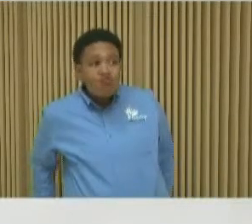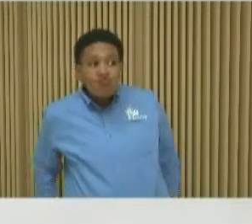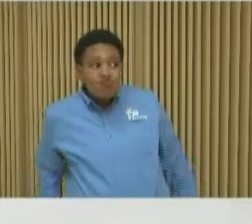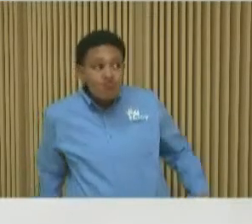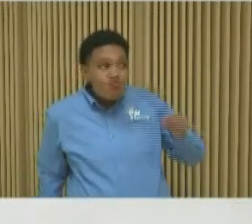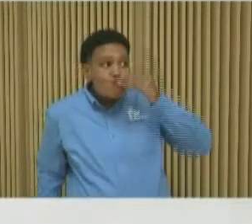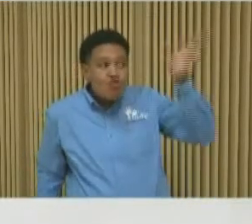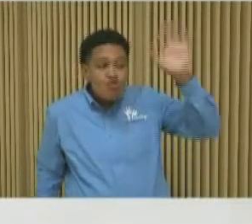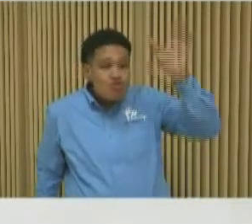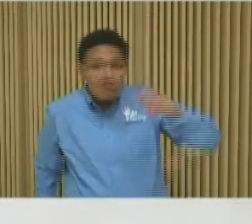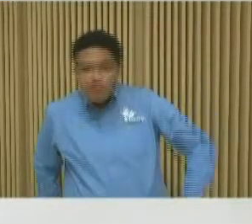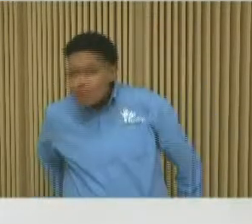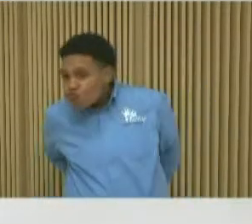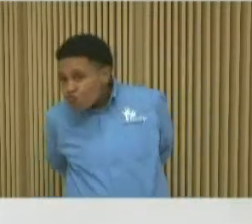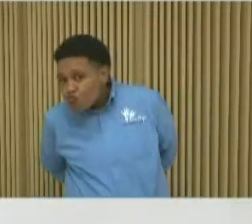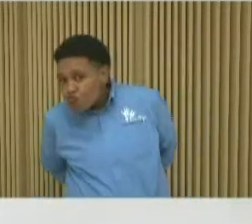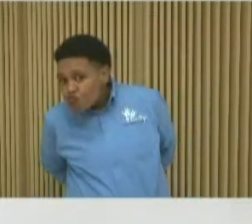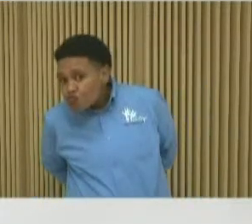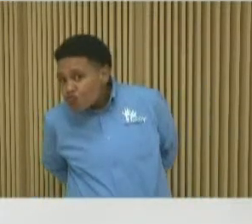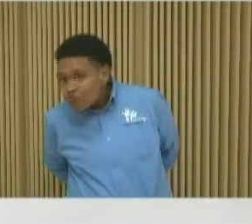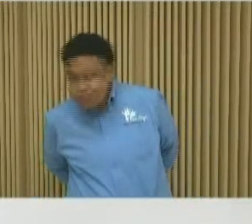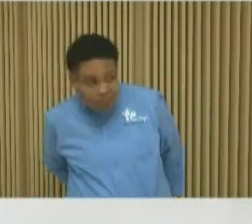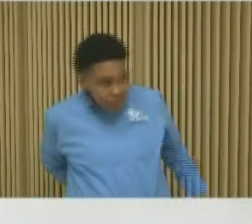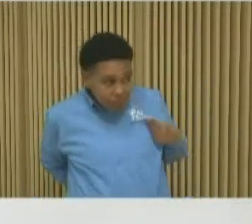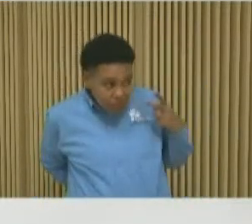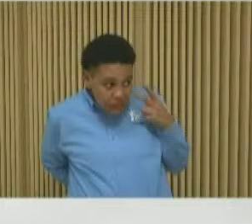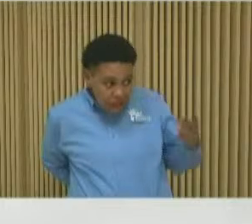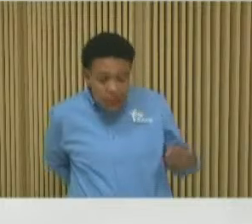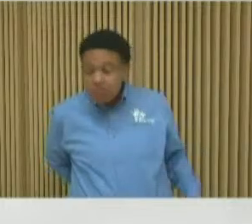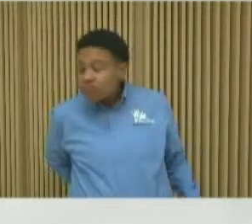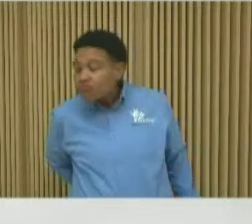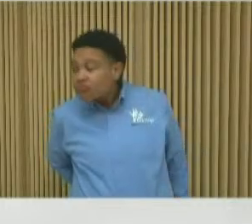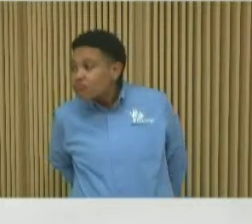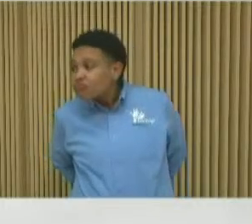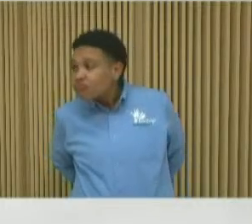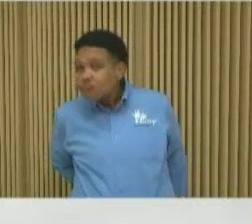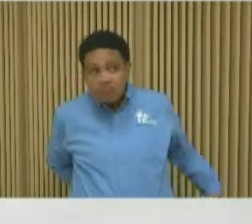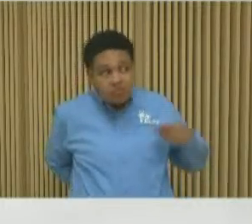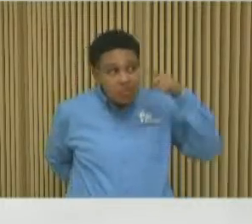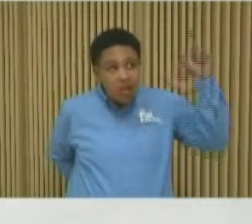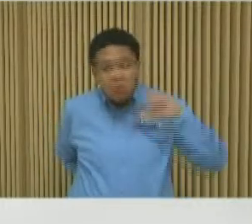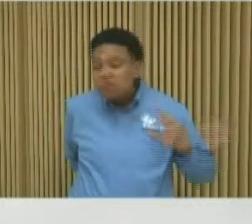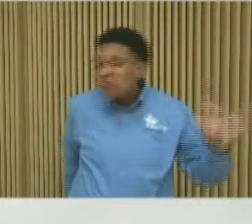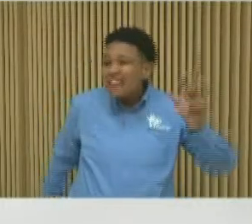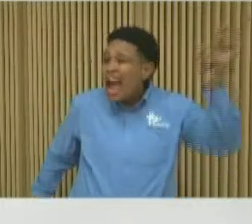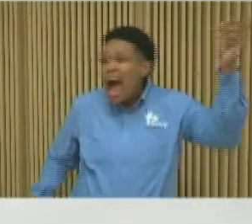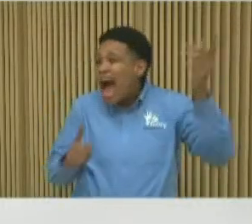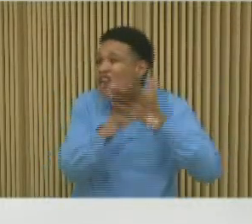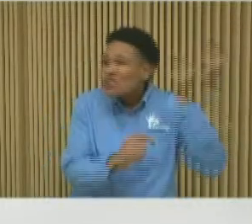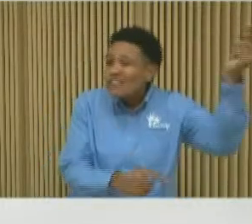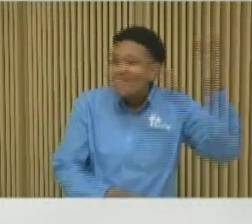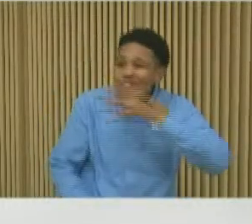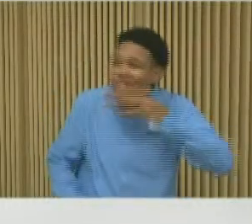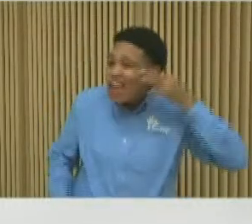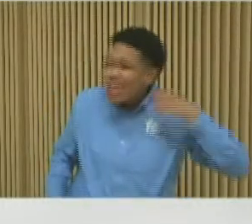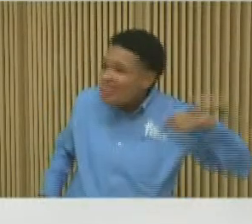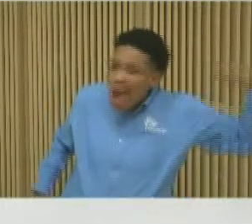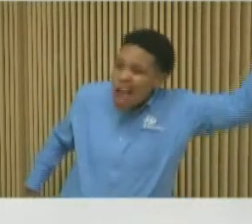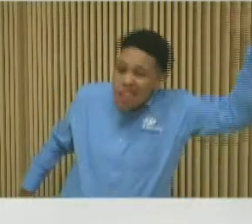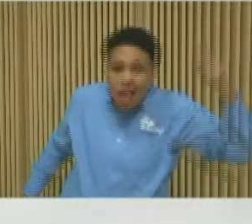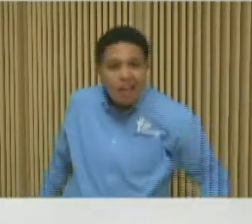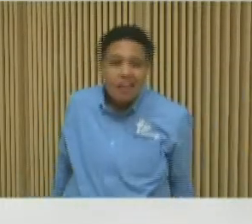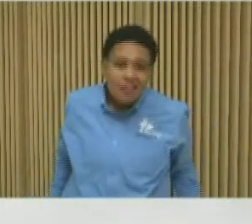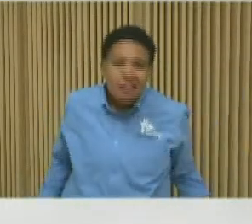in their communities who see it don't have the trust and confidence to inform the police. So I